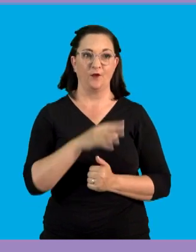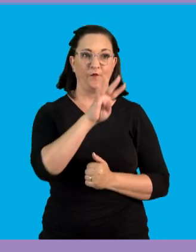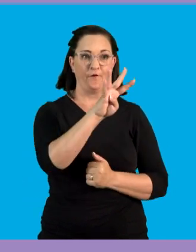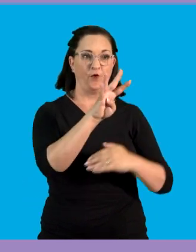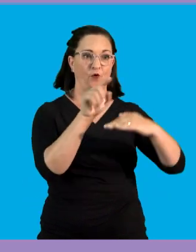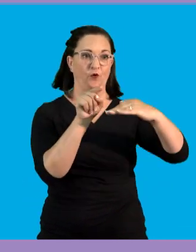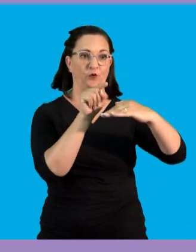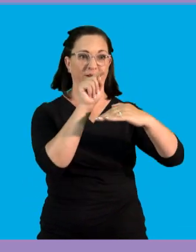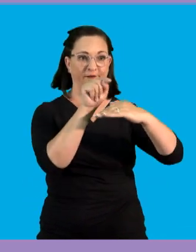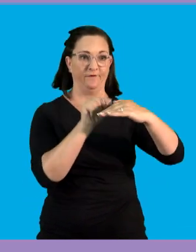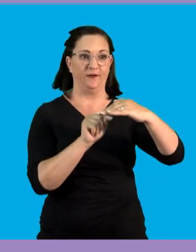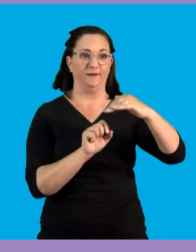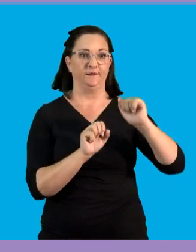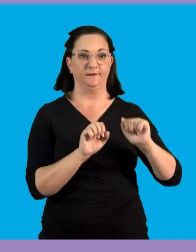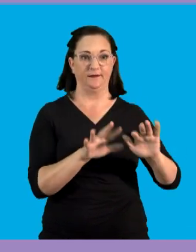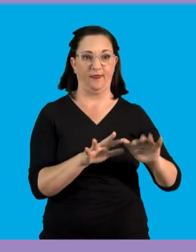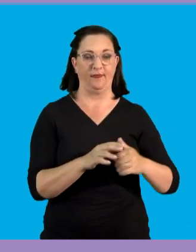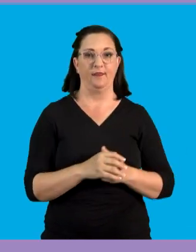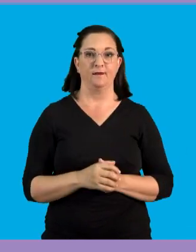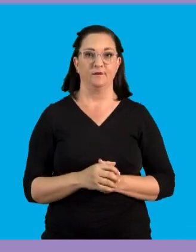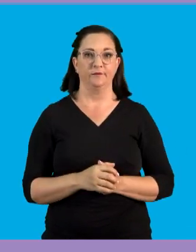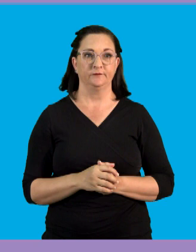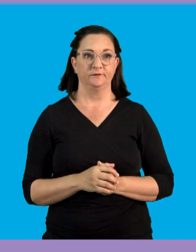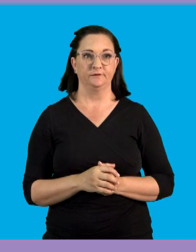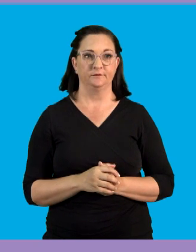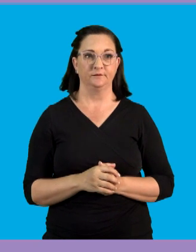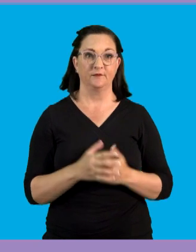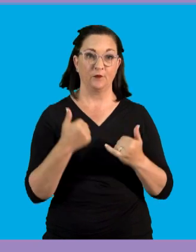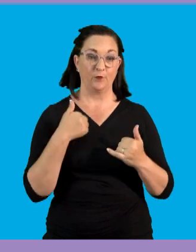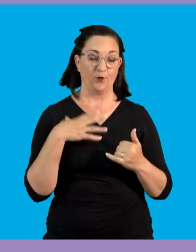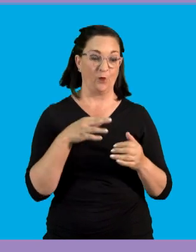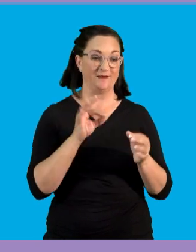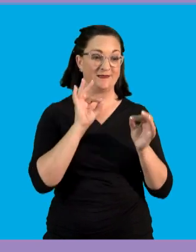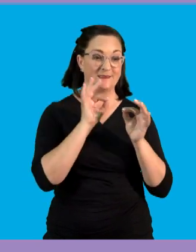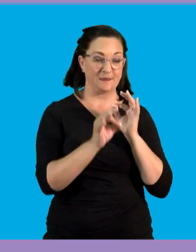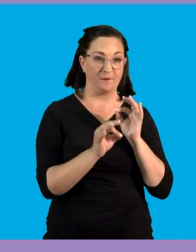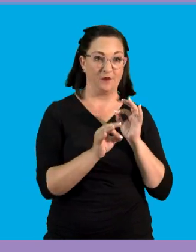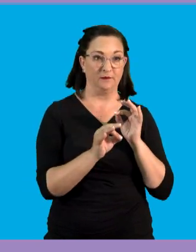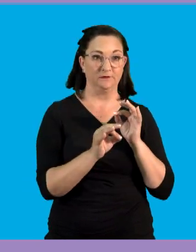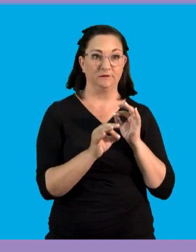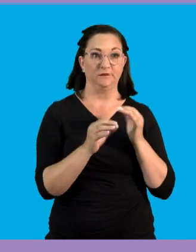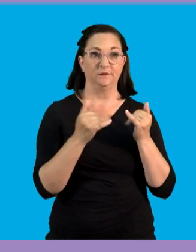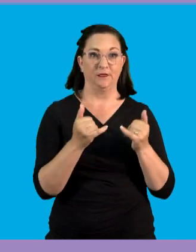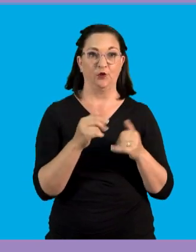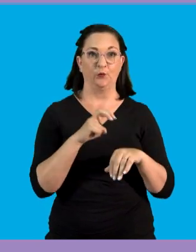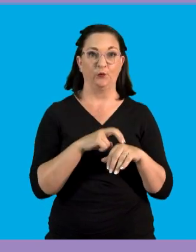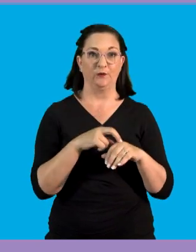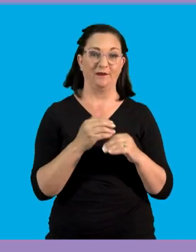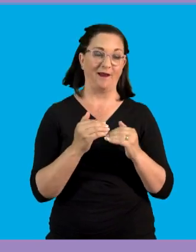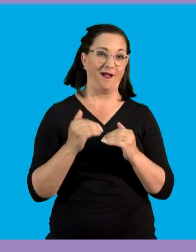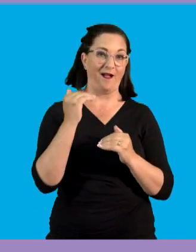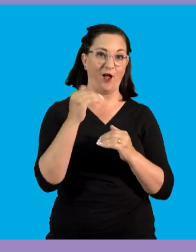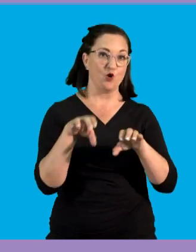or 4 divided by 10. So for us to simplify this fraction, we need to find the highest